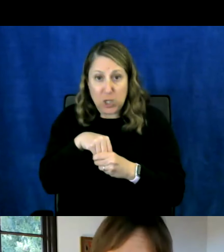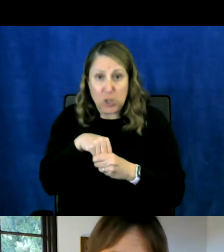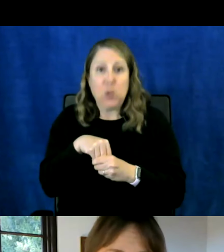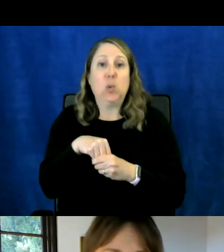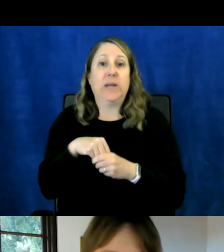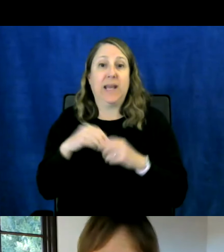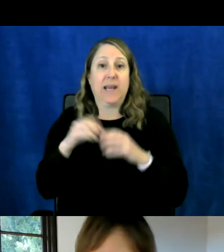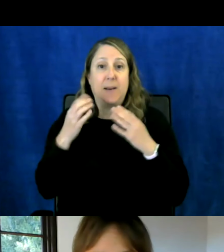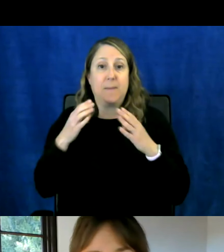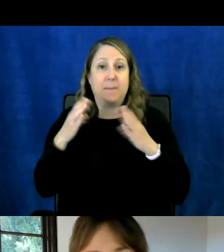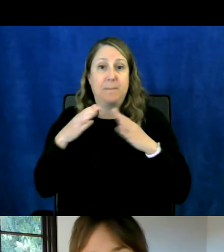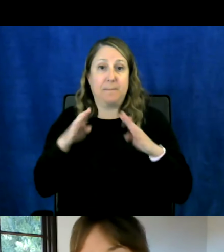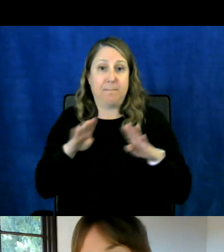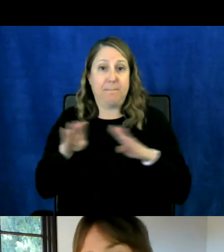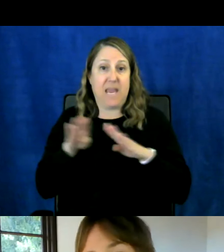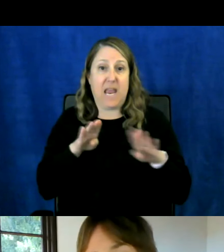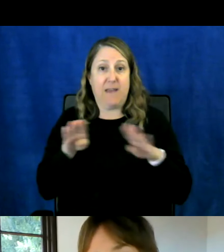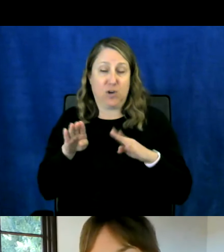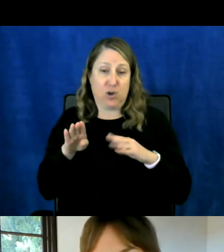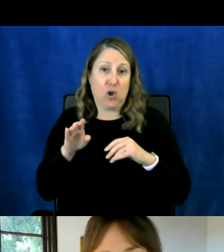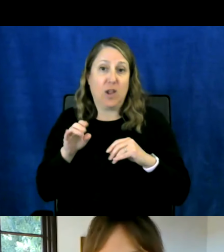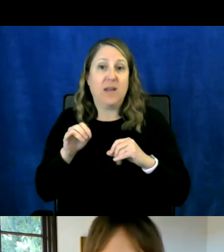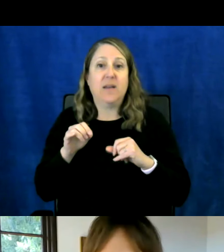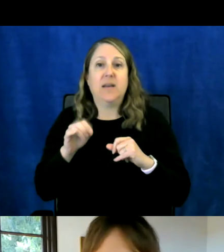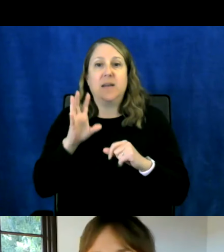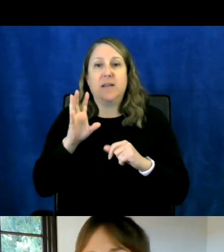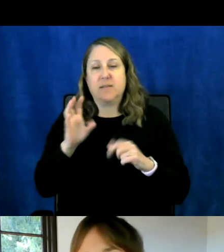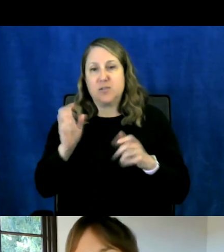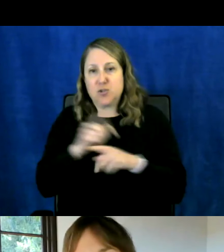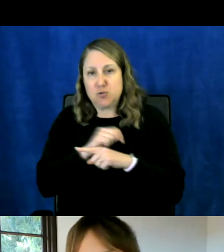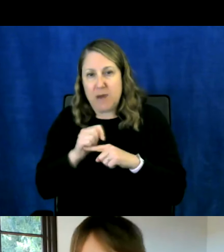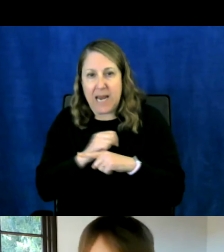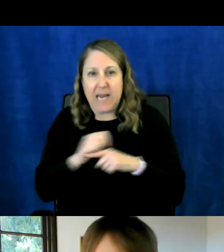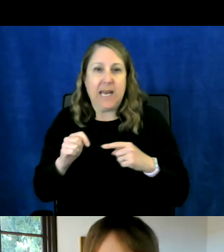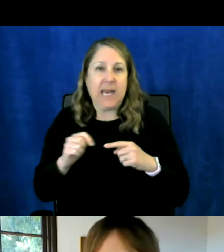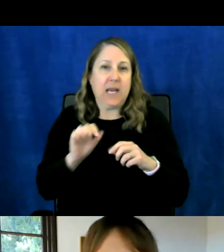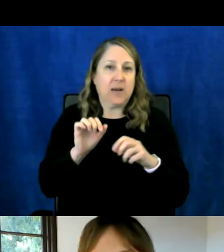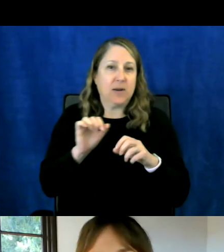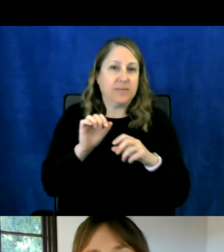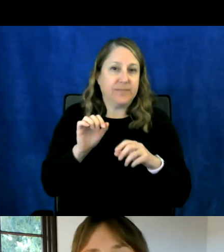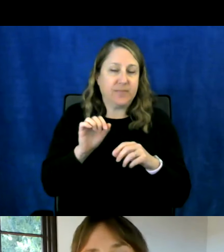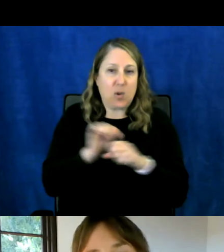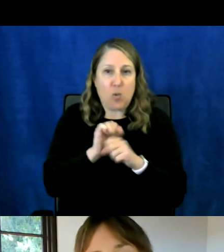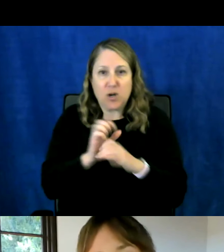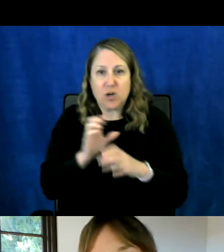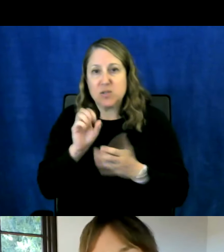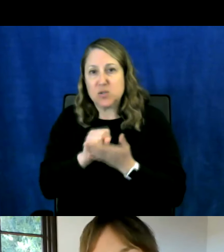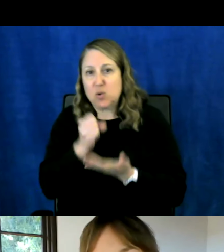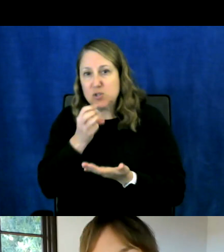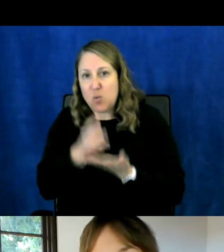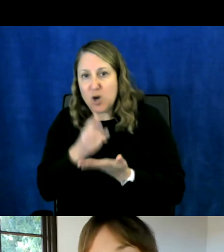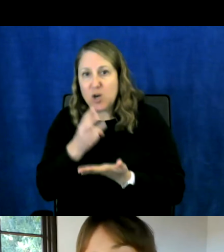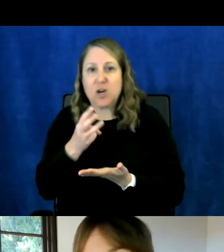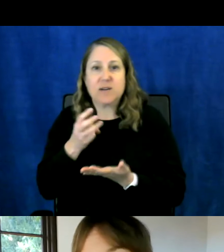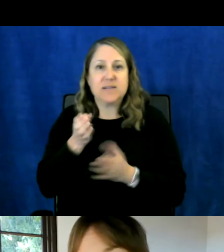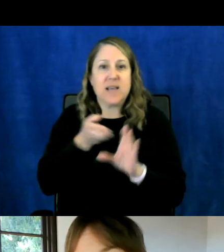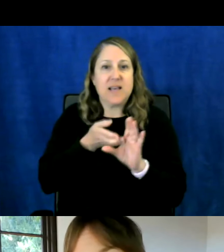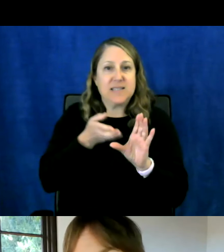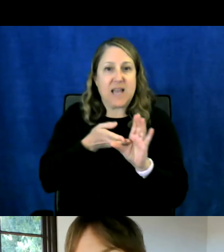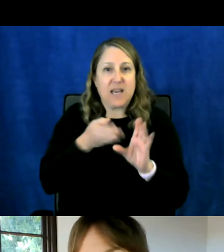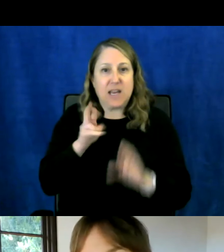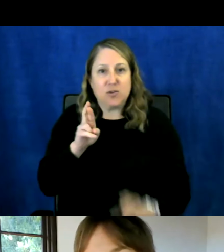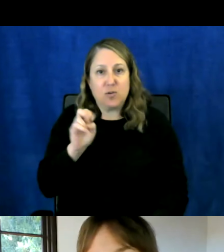funding specifically around recruiting, training, and certifying community health workers, social worker investments, psychiatric residence program, and a